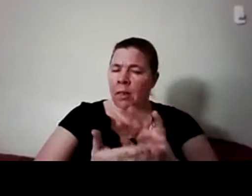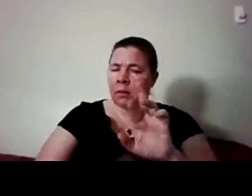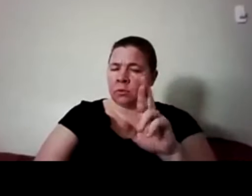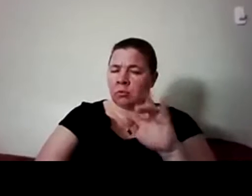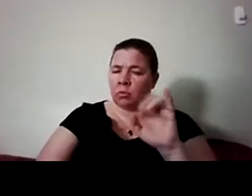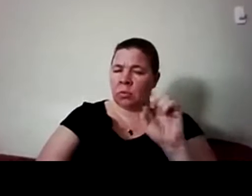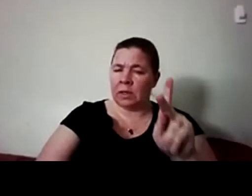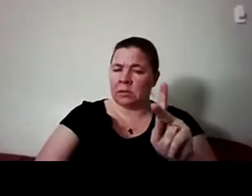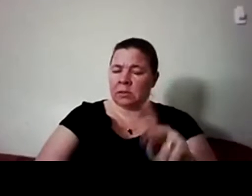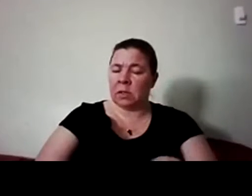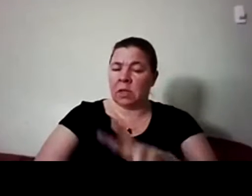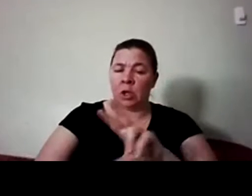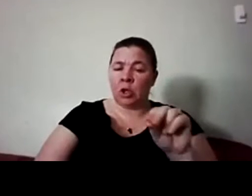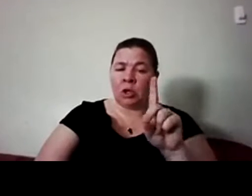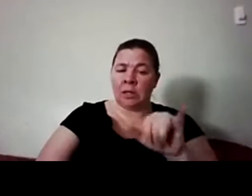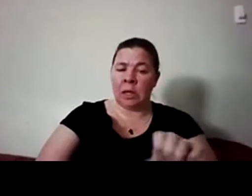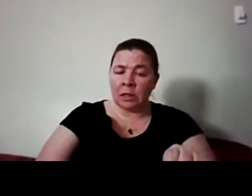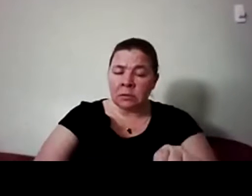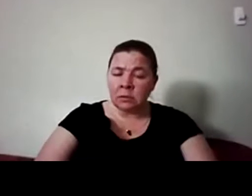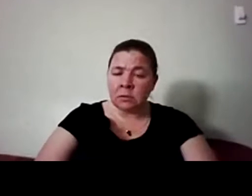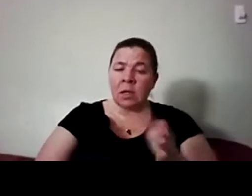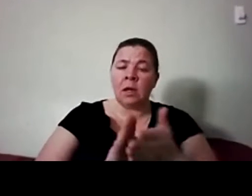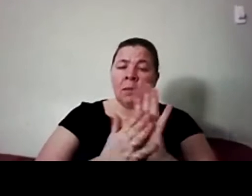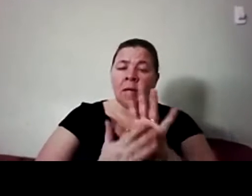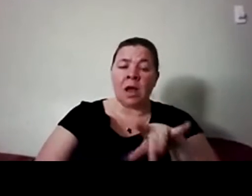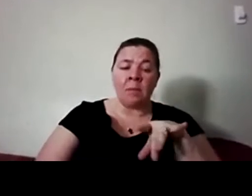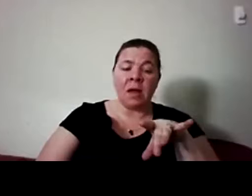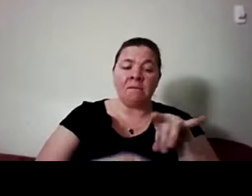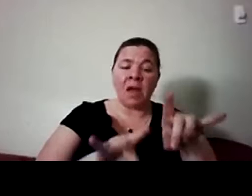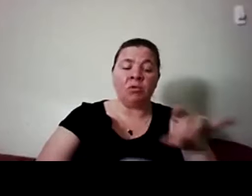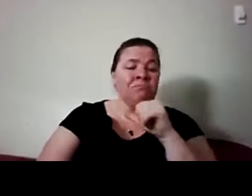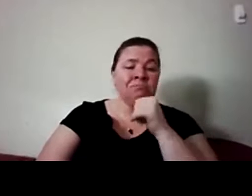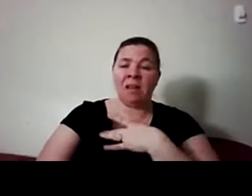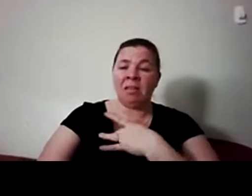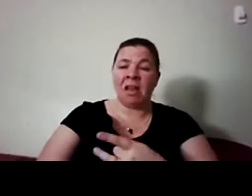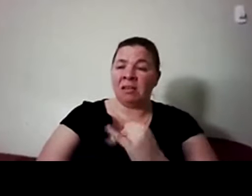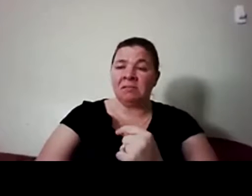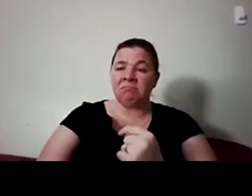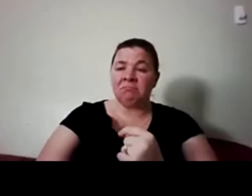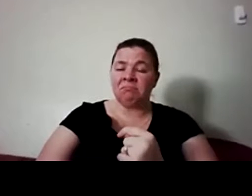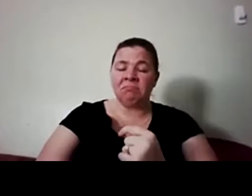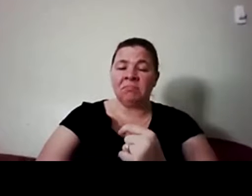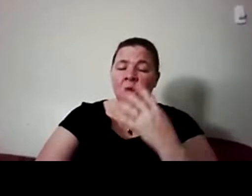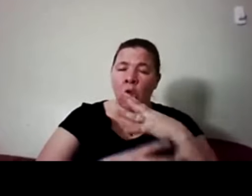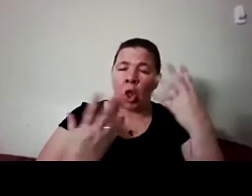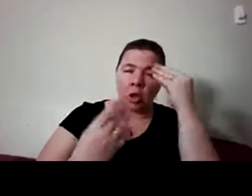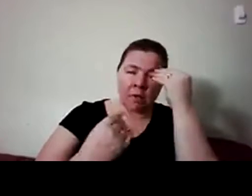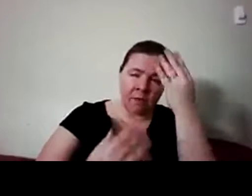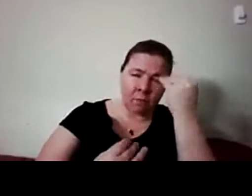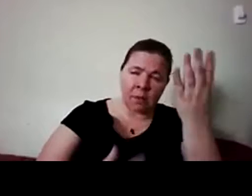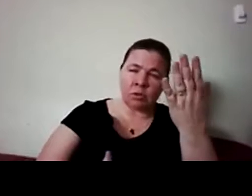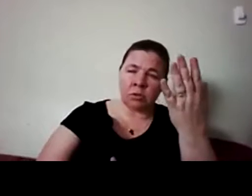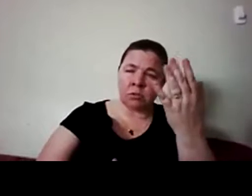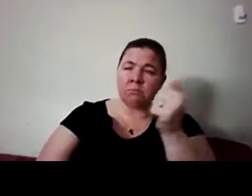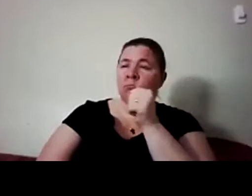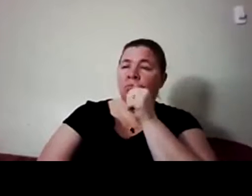days, you pay your $97 to become a founder. You don't like what you see, what you hear, because you're gonna get a lot of information, proprietary information. You don't like